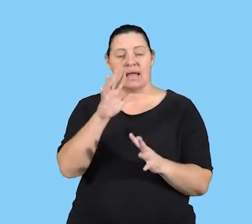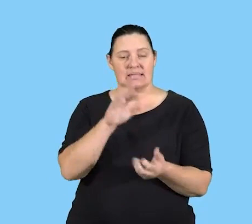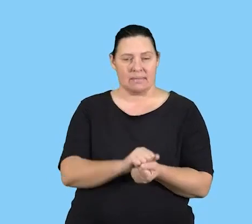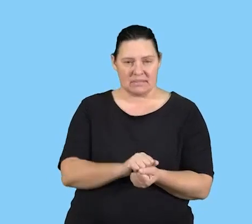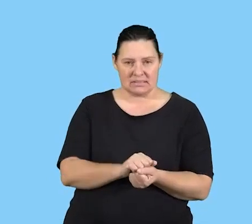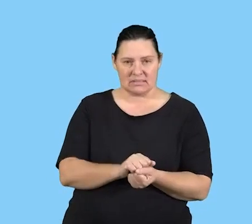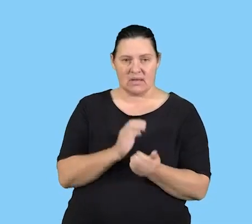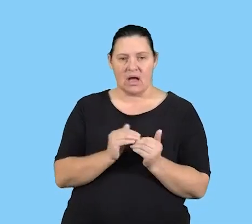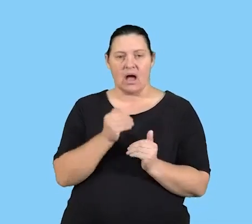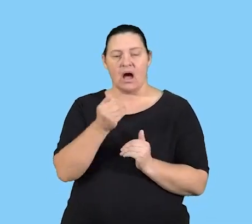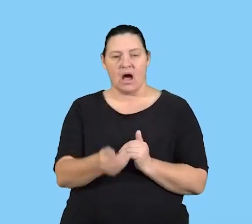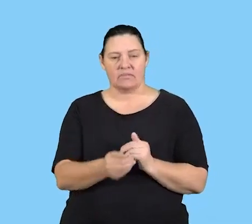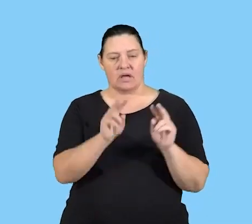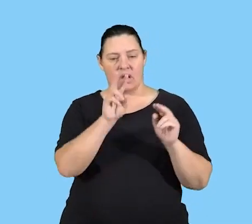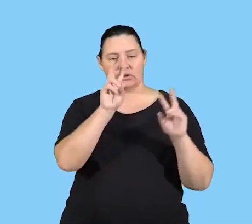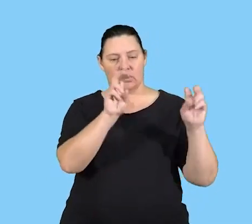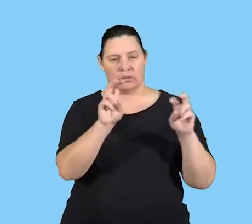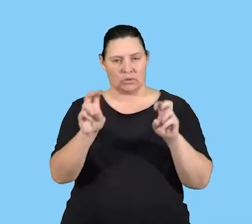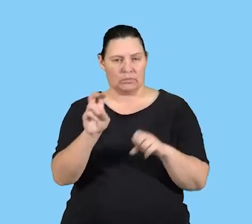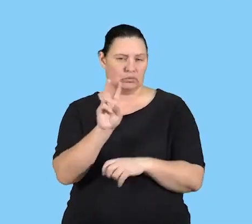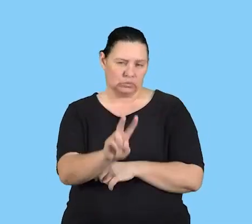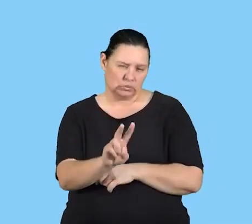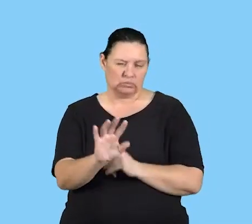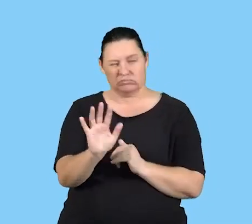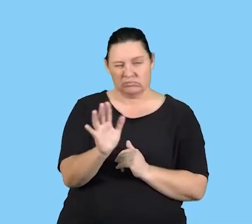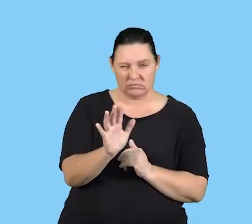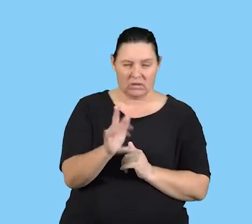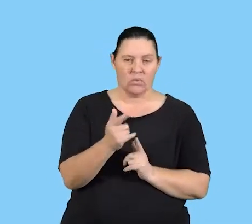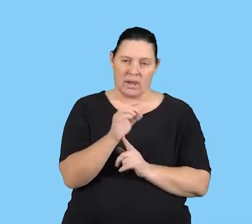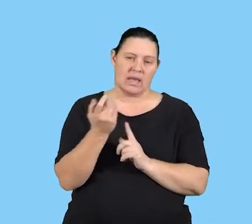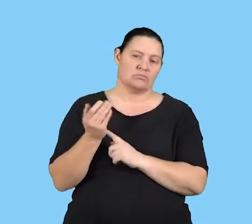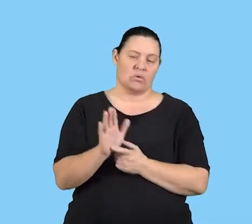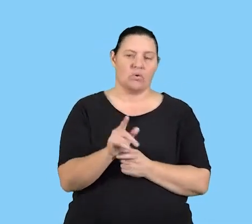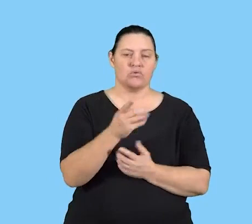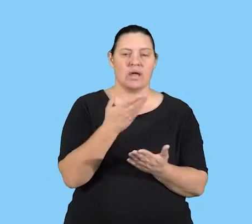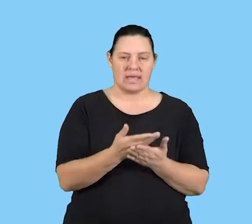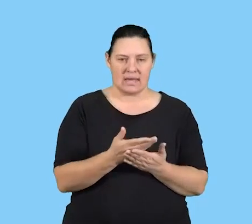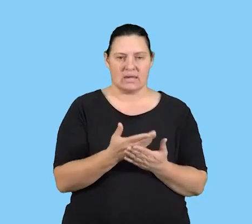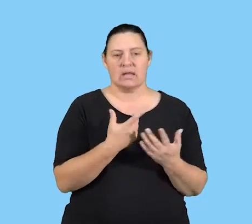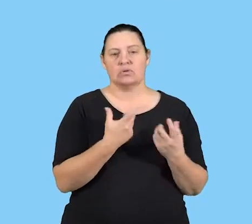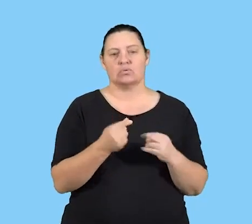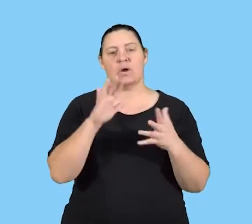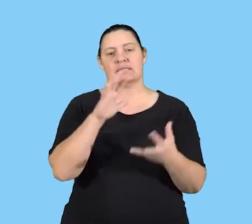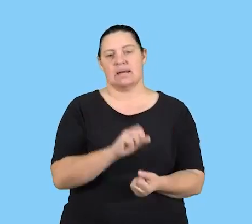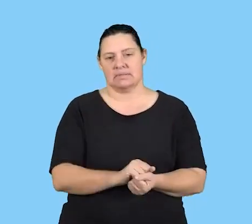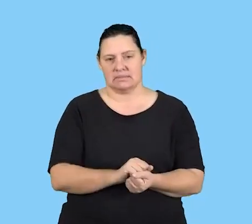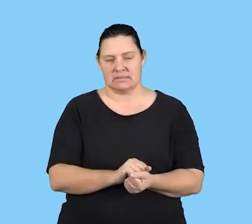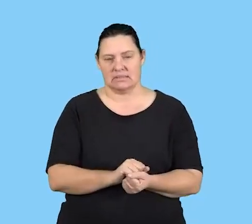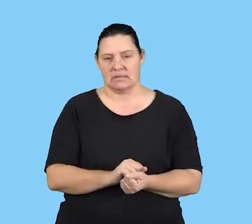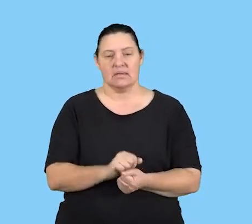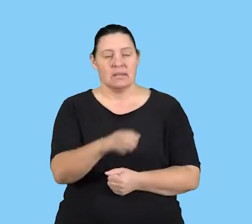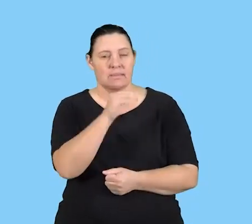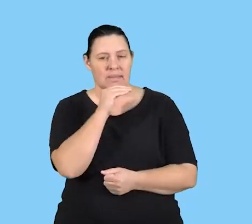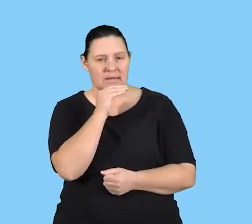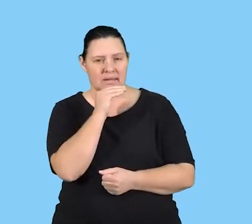assignment, after 2 topics or so, we have indicated that you can administer an assignment, which